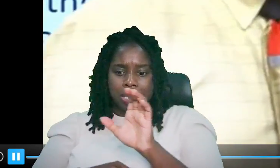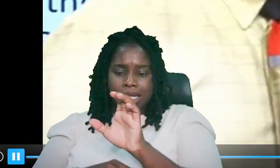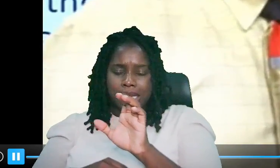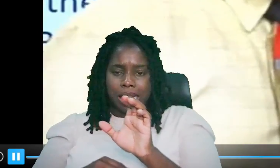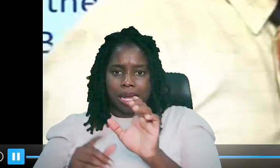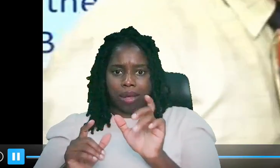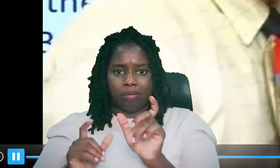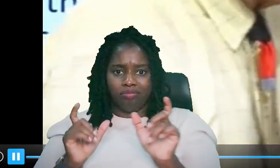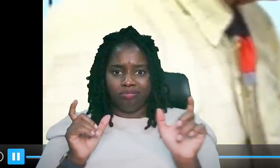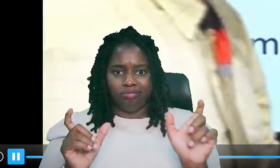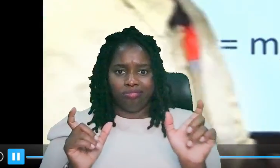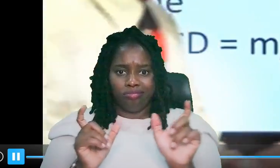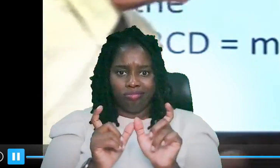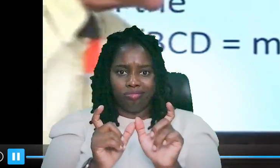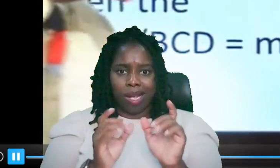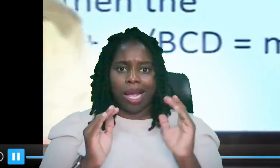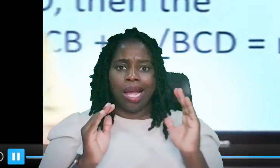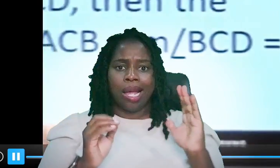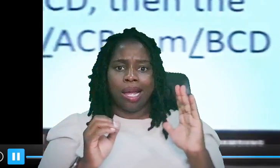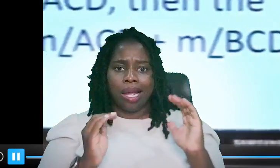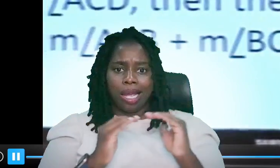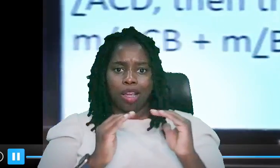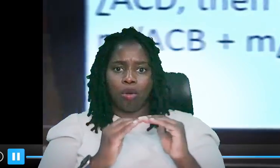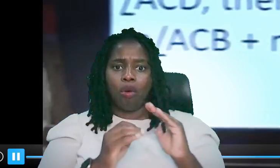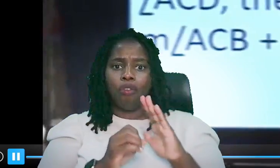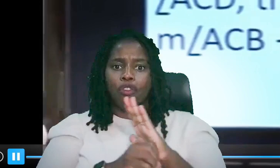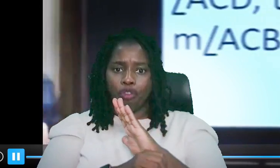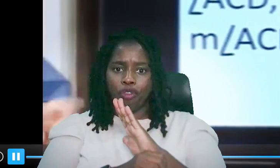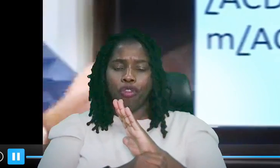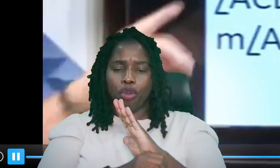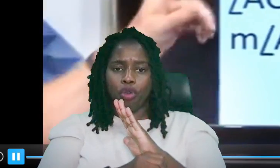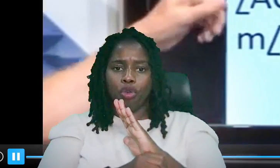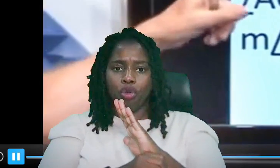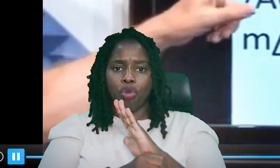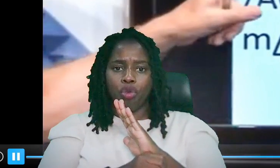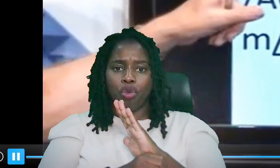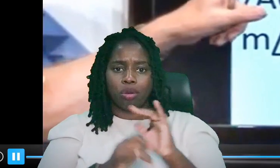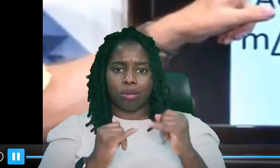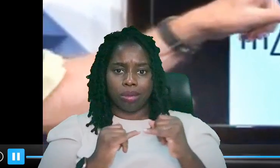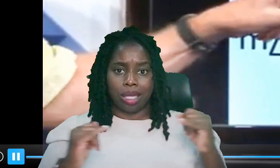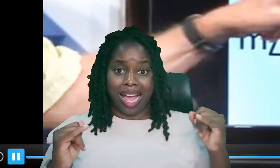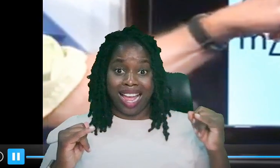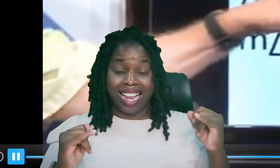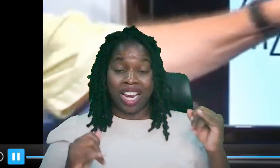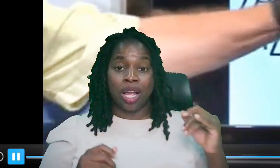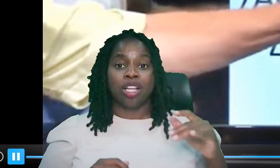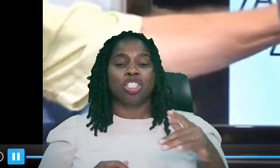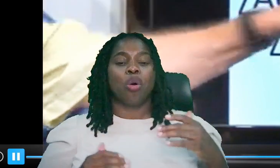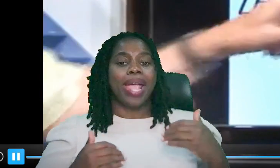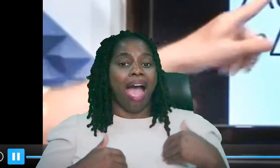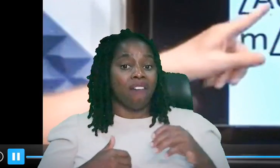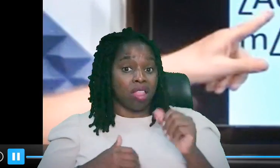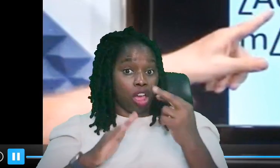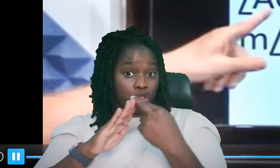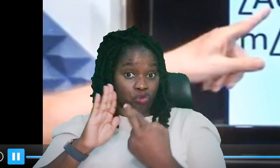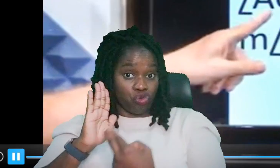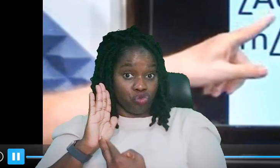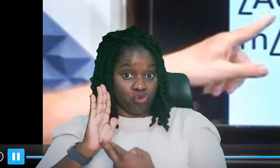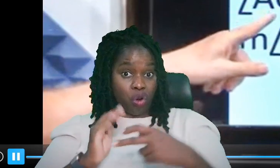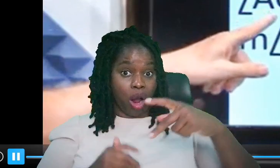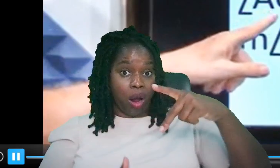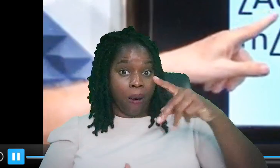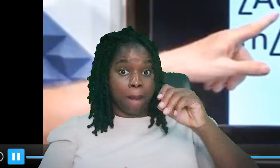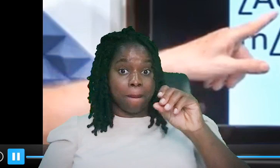Well, for angles, we have a very similar postulate. It says if B is in the interior of